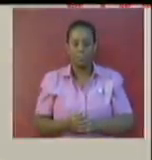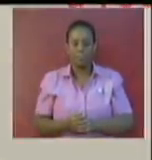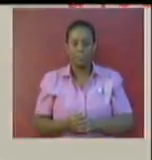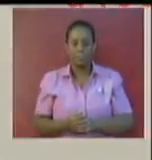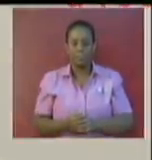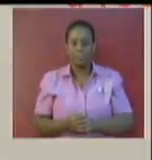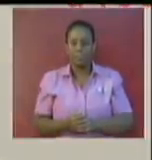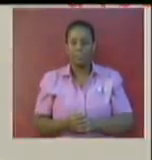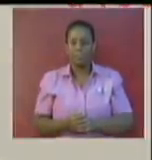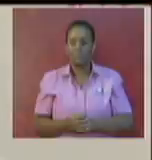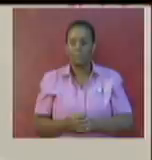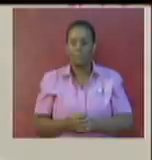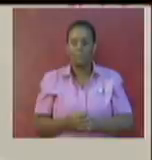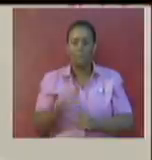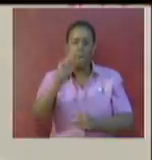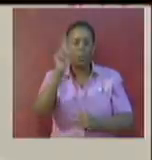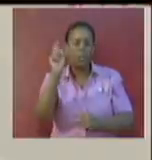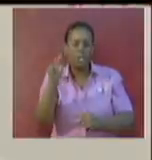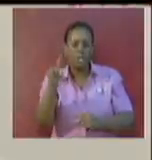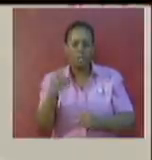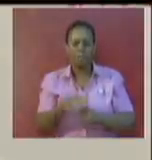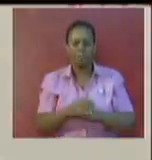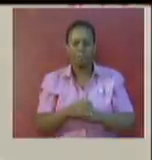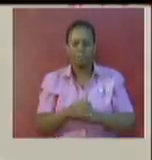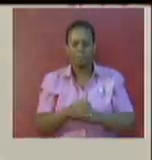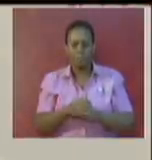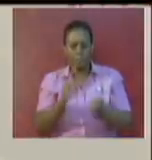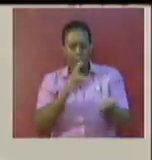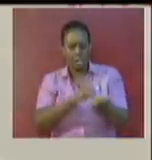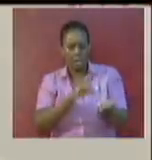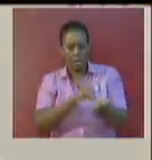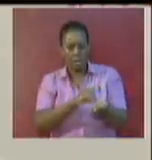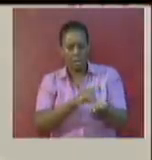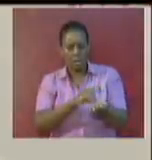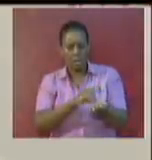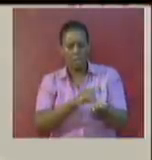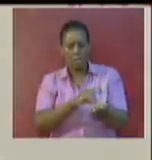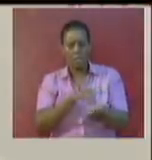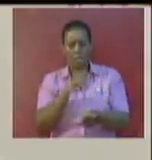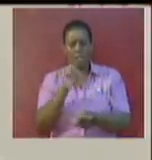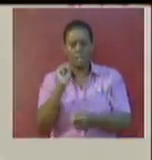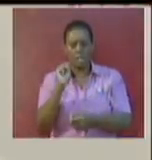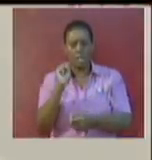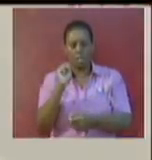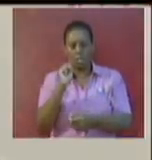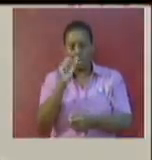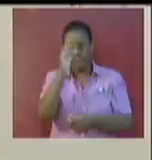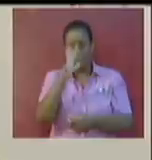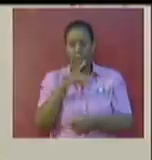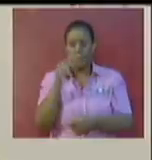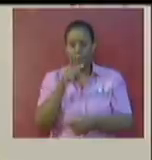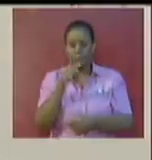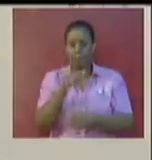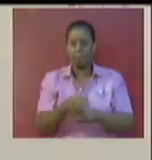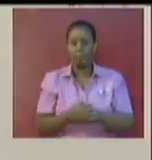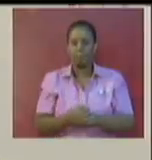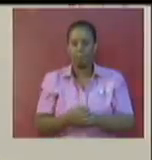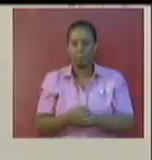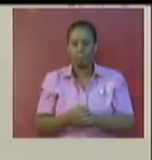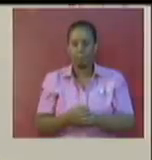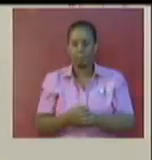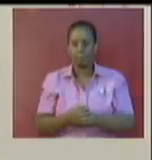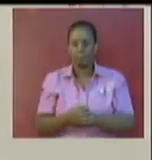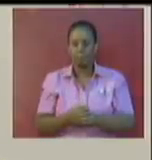One question is for Mr. Seeramsingh, and the question asks, how is GIS mapping being used by